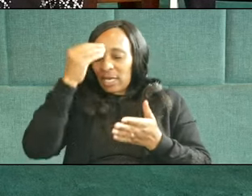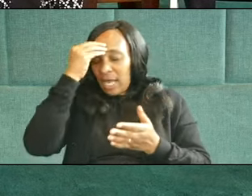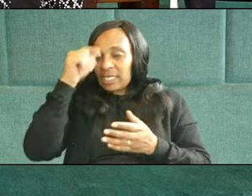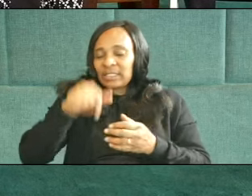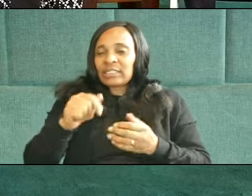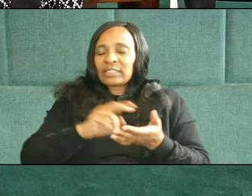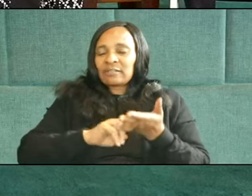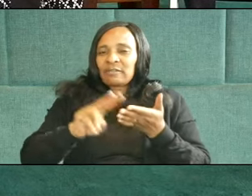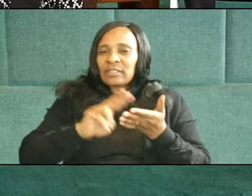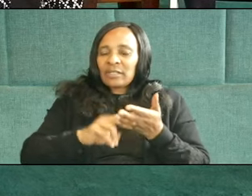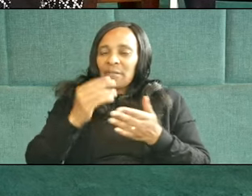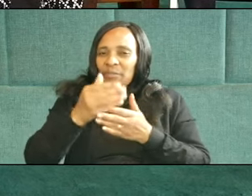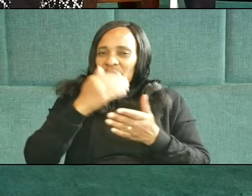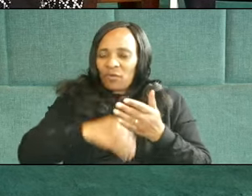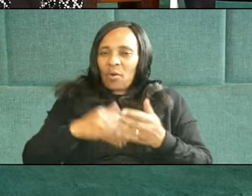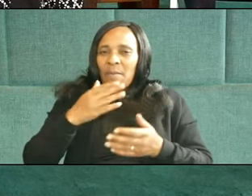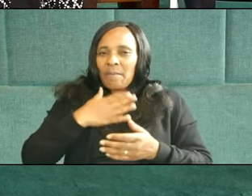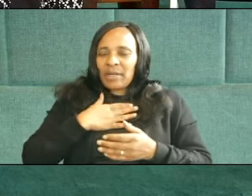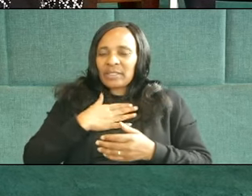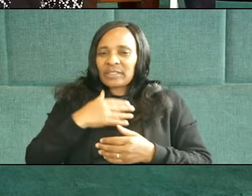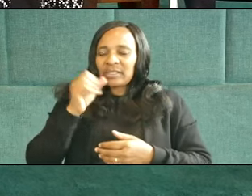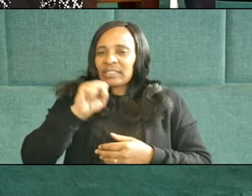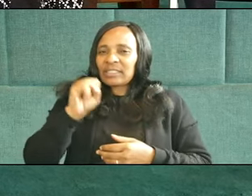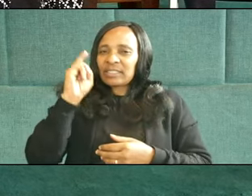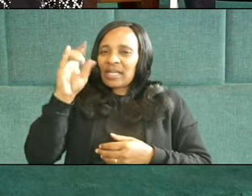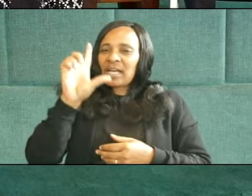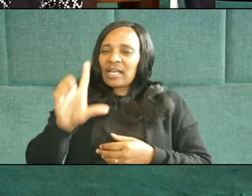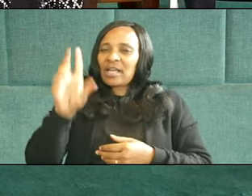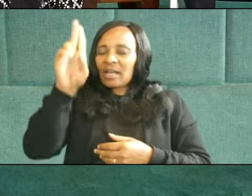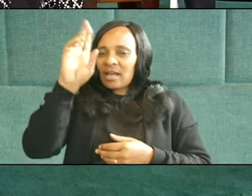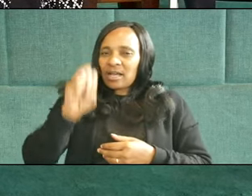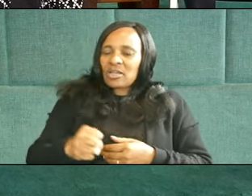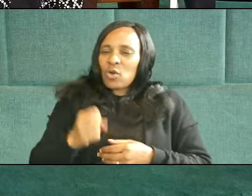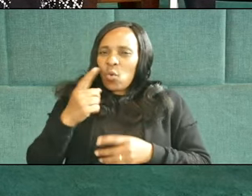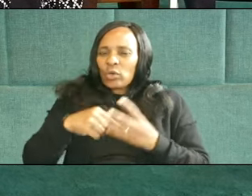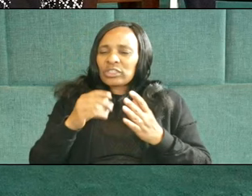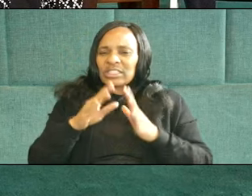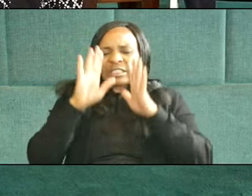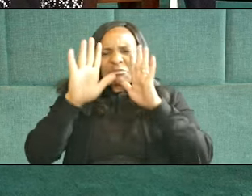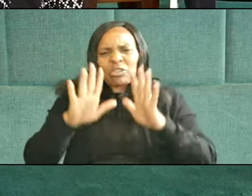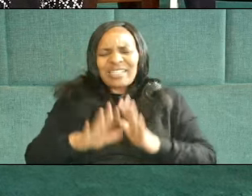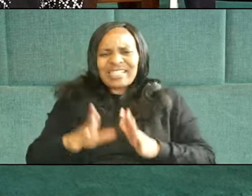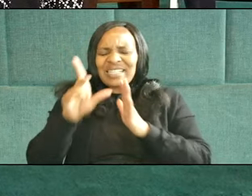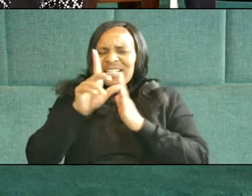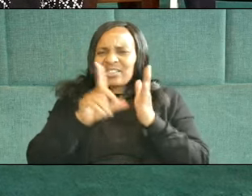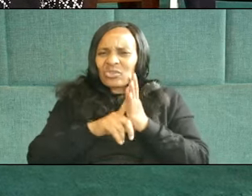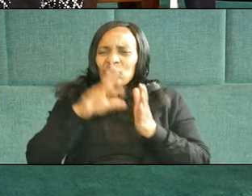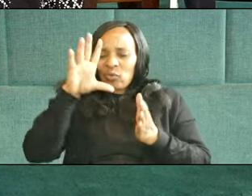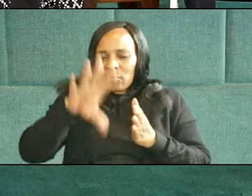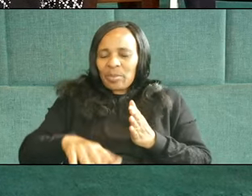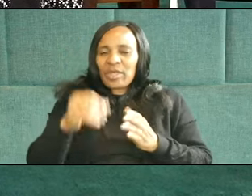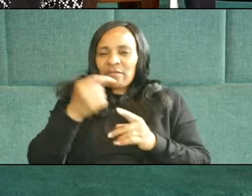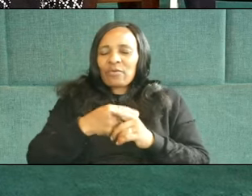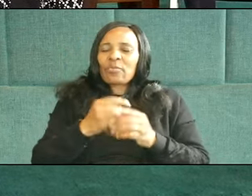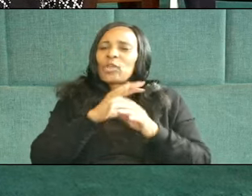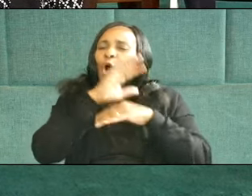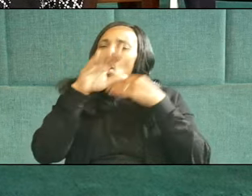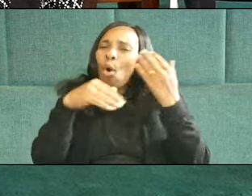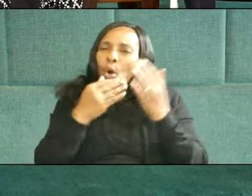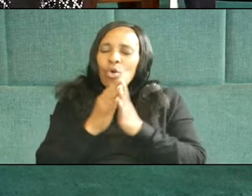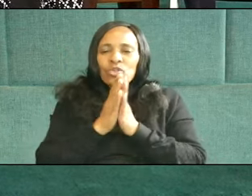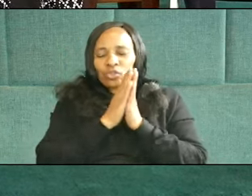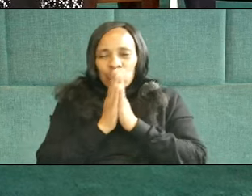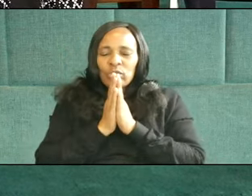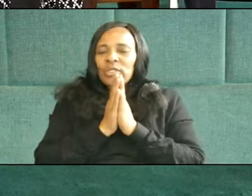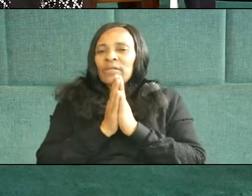passage? Mm-hmm. Before I say mine, Silas, what do you think? What major lesson do you get from the whole story of David's lament on